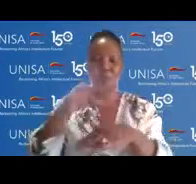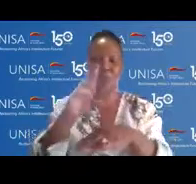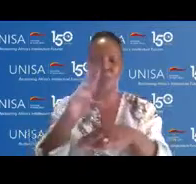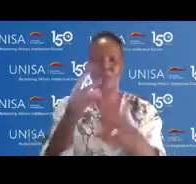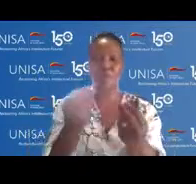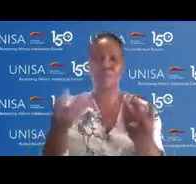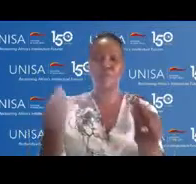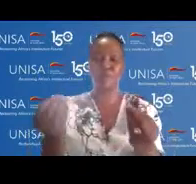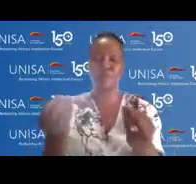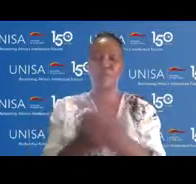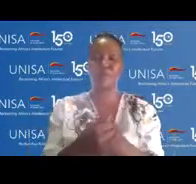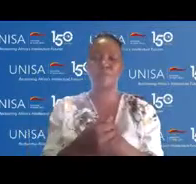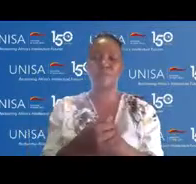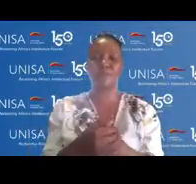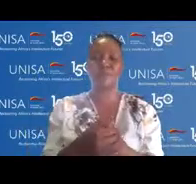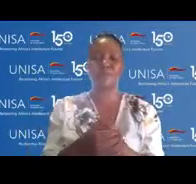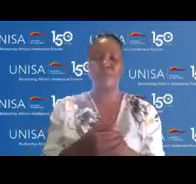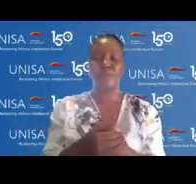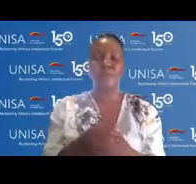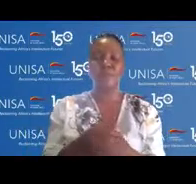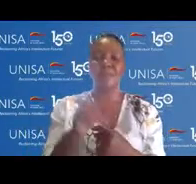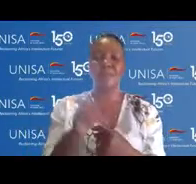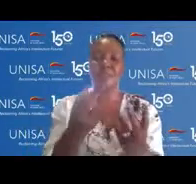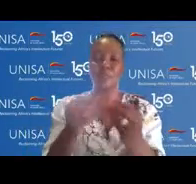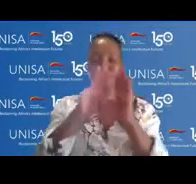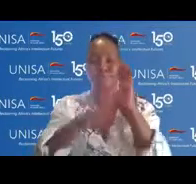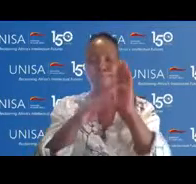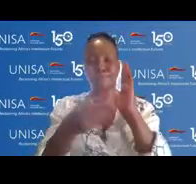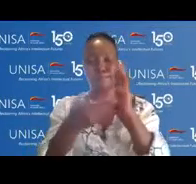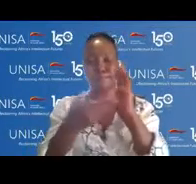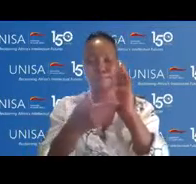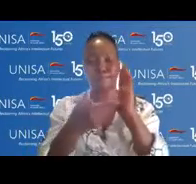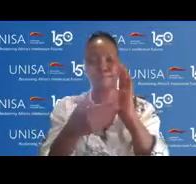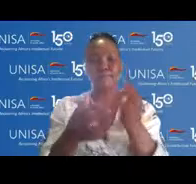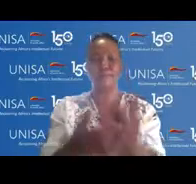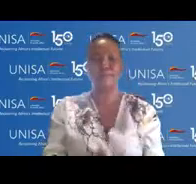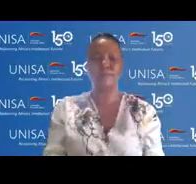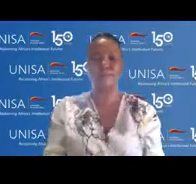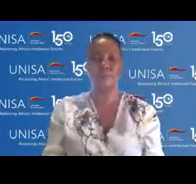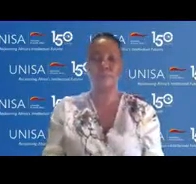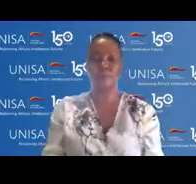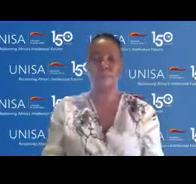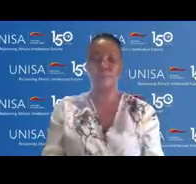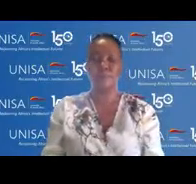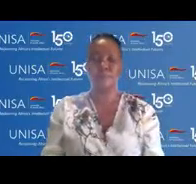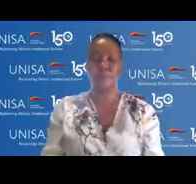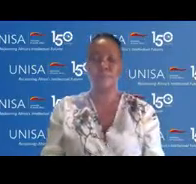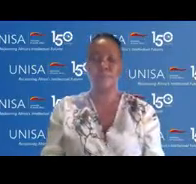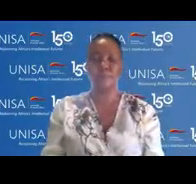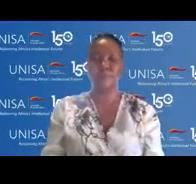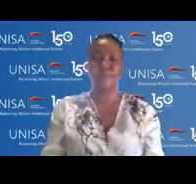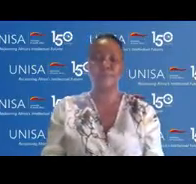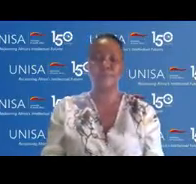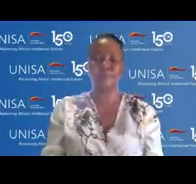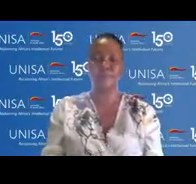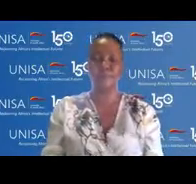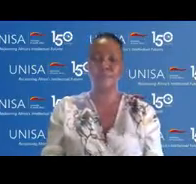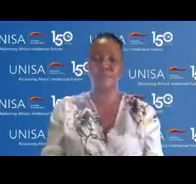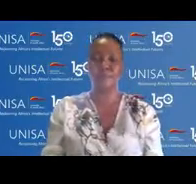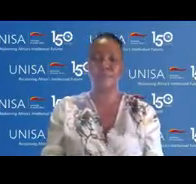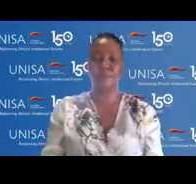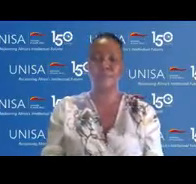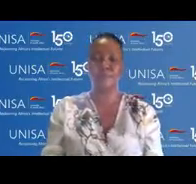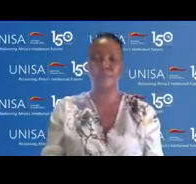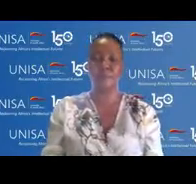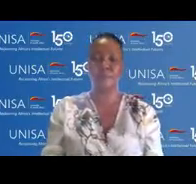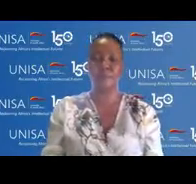start code. That's the code at the bottom of the QR code. Now, when you actually then write, it will prompt you everything